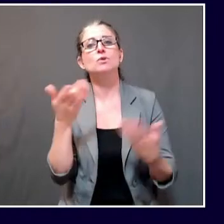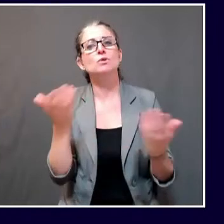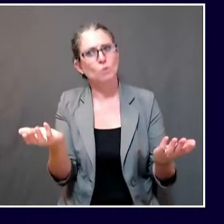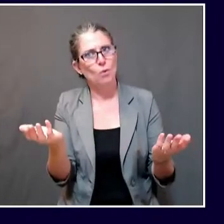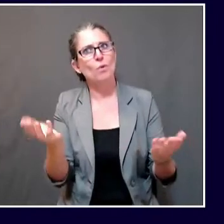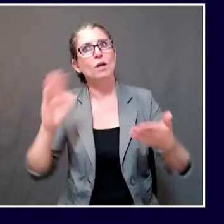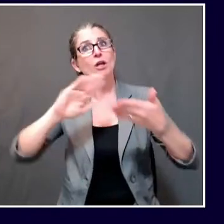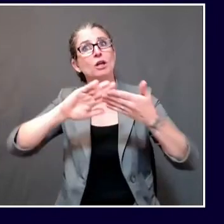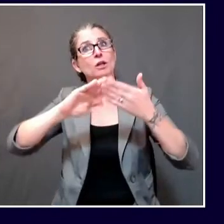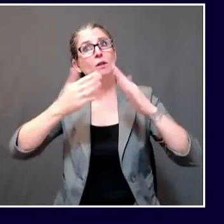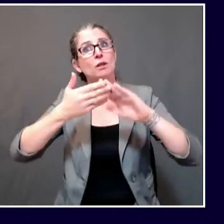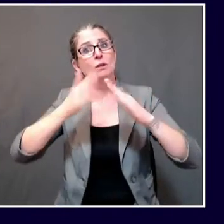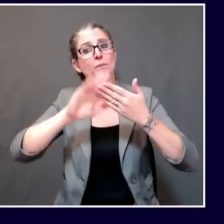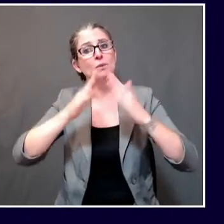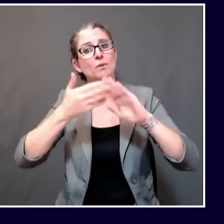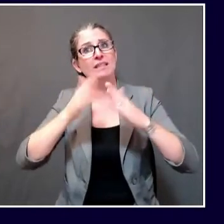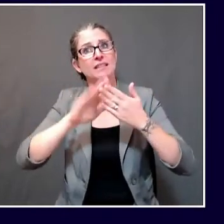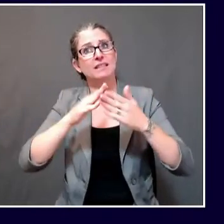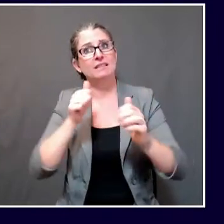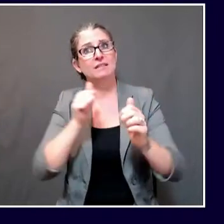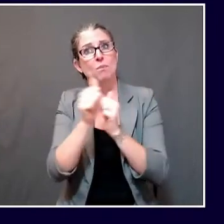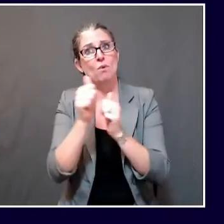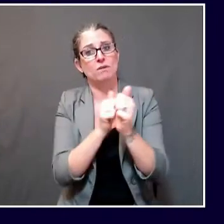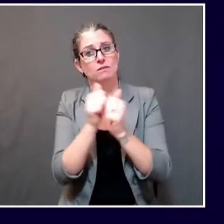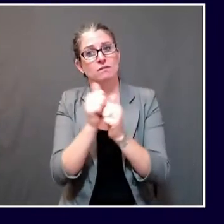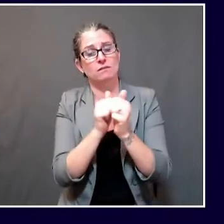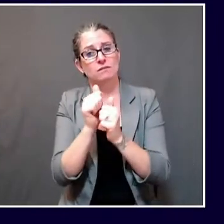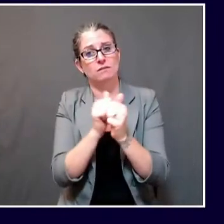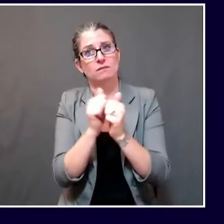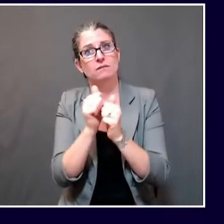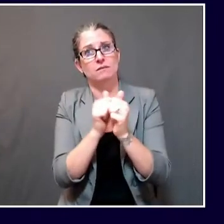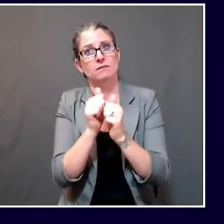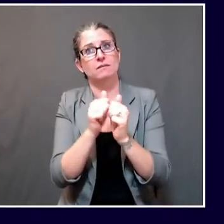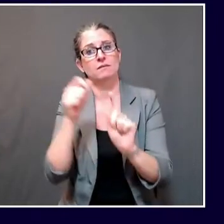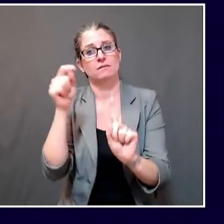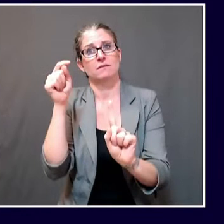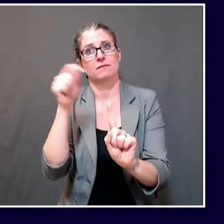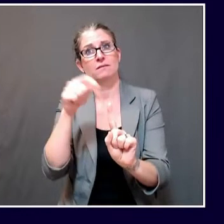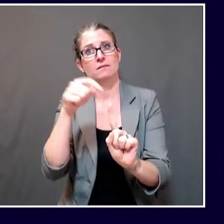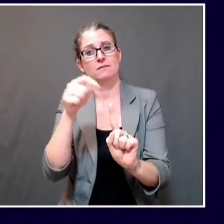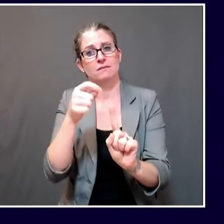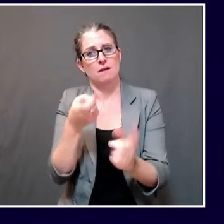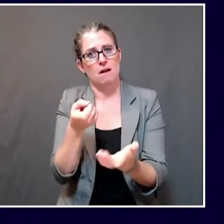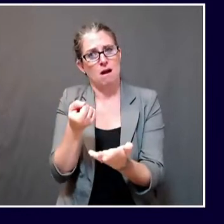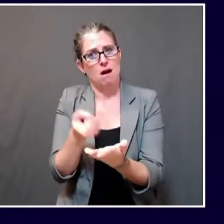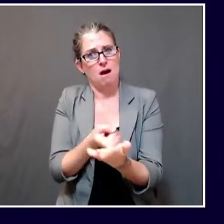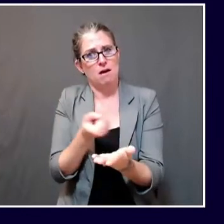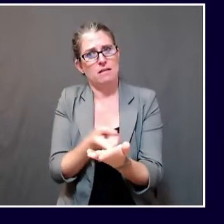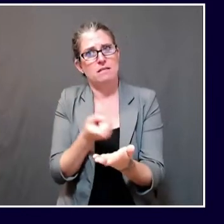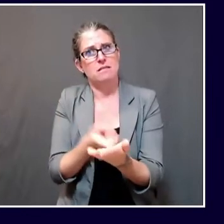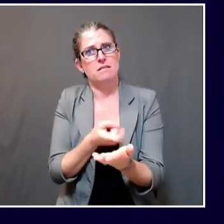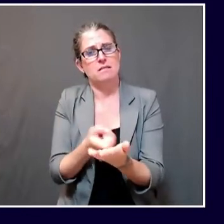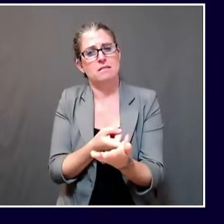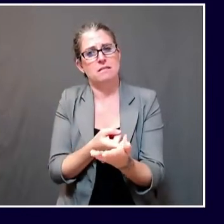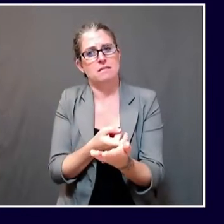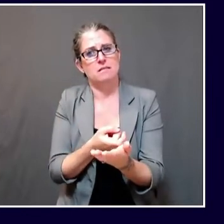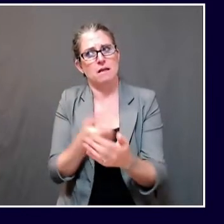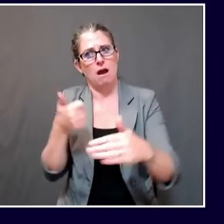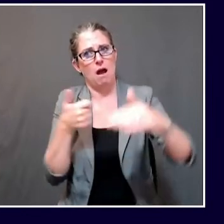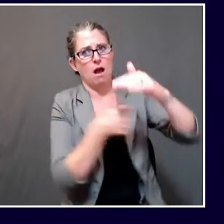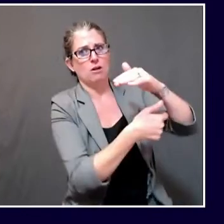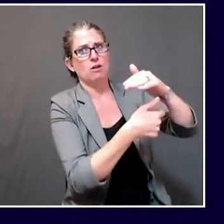games amongst different teams would follow the community sports guidelines. Are those just recommendations by the state,